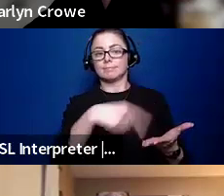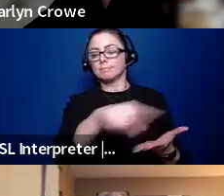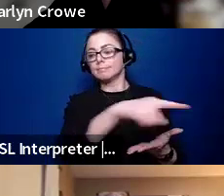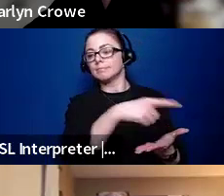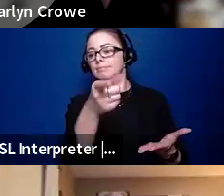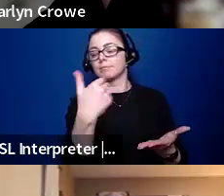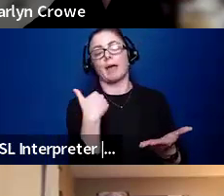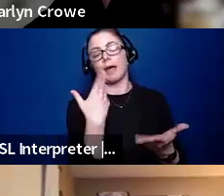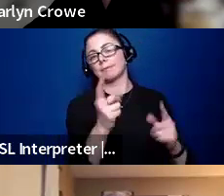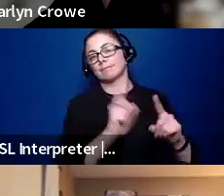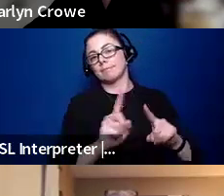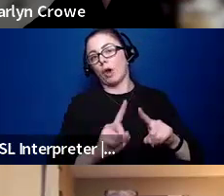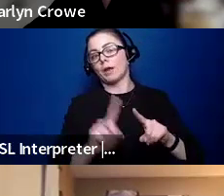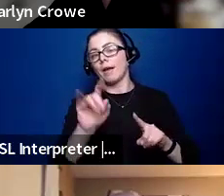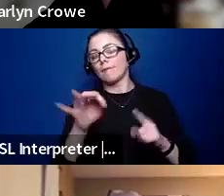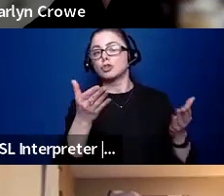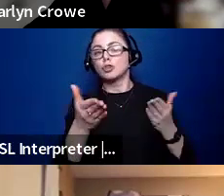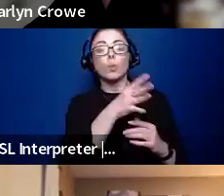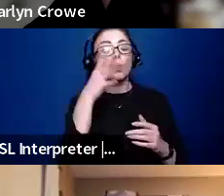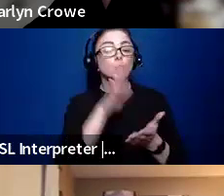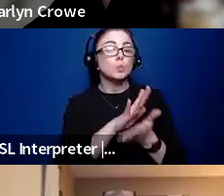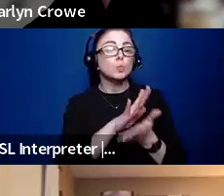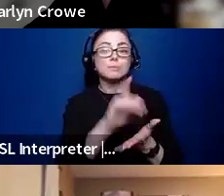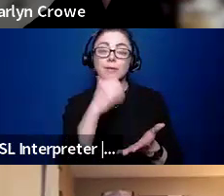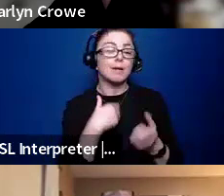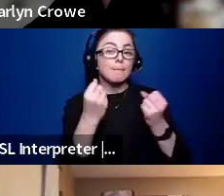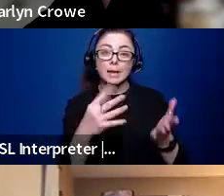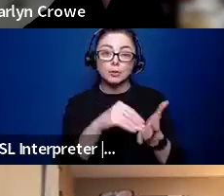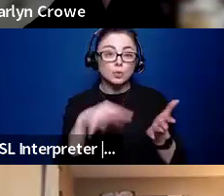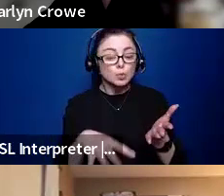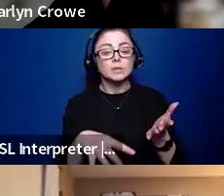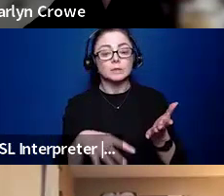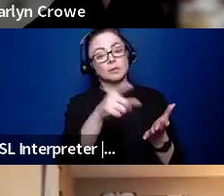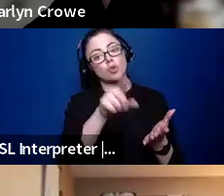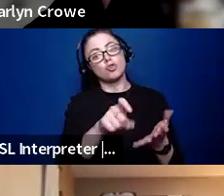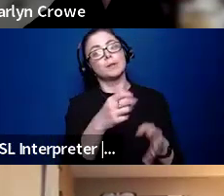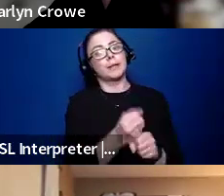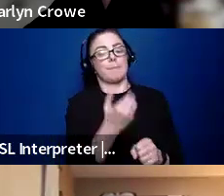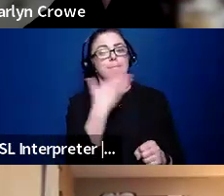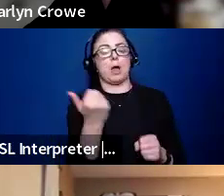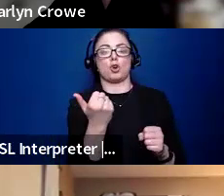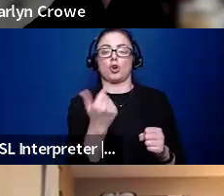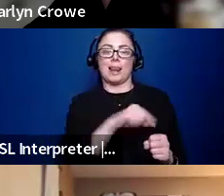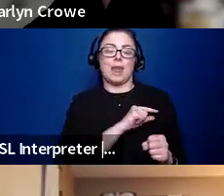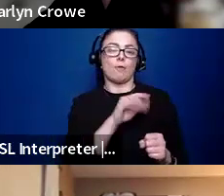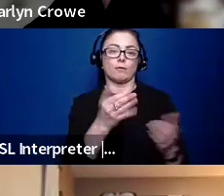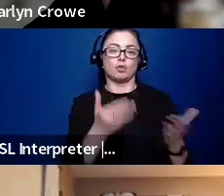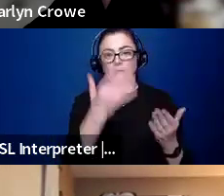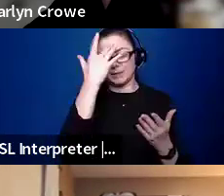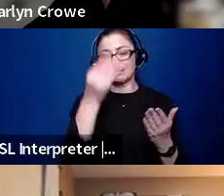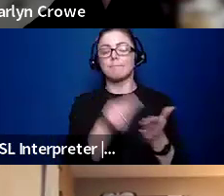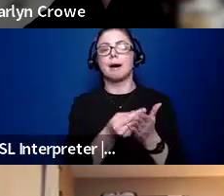parity of services. Some of your rural schools that don't have as many students or as much money should get a better level of service because the money's kind of spread